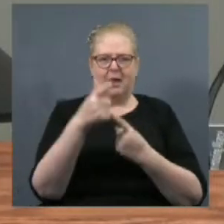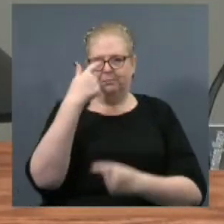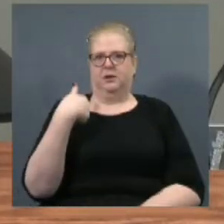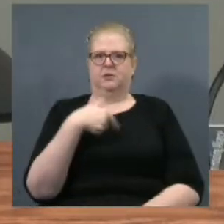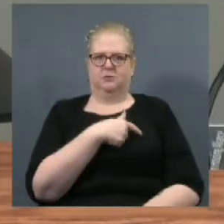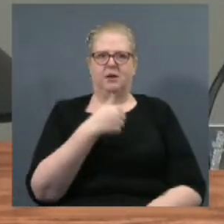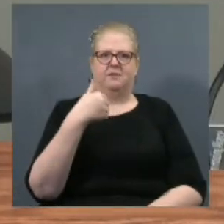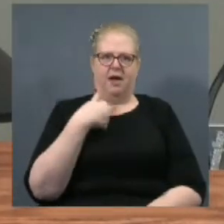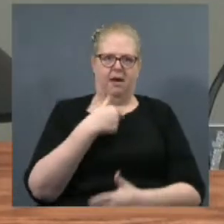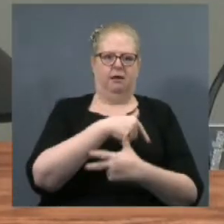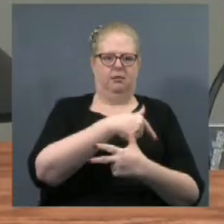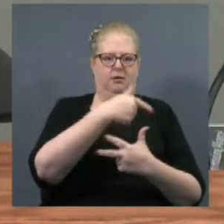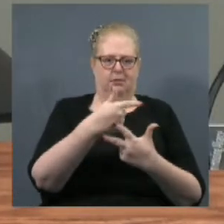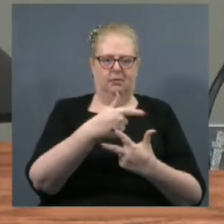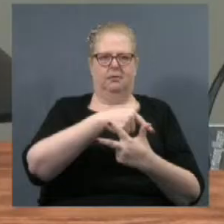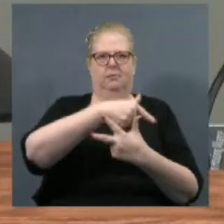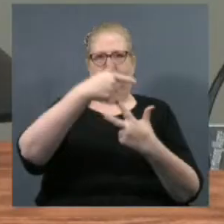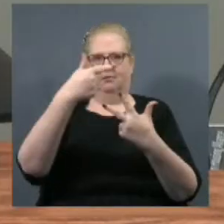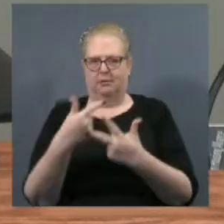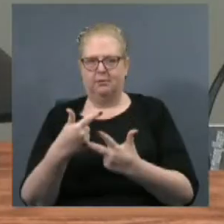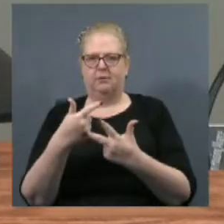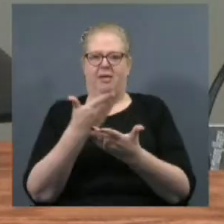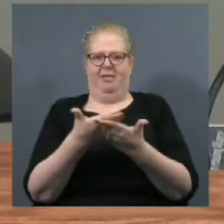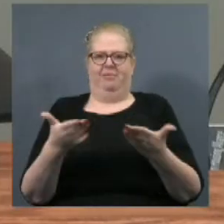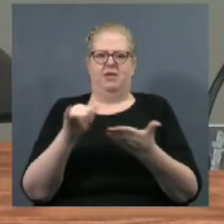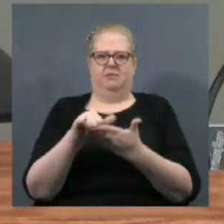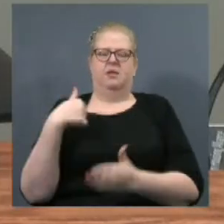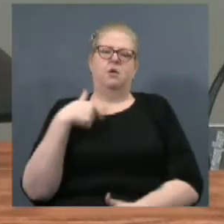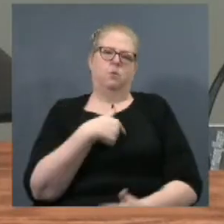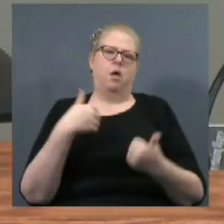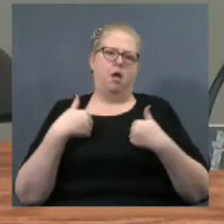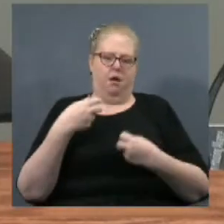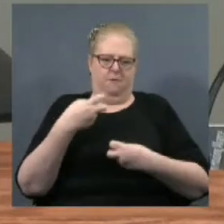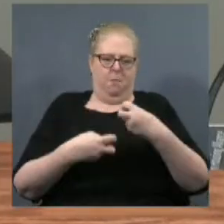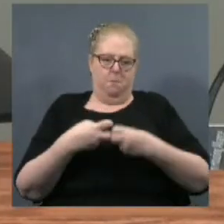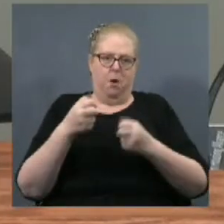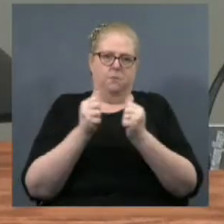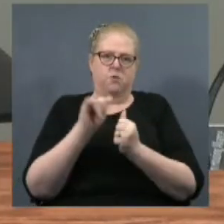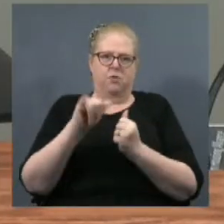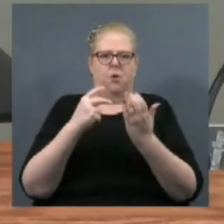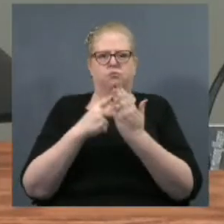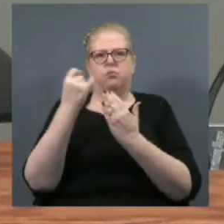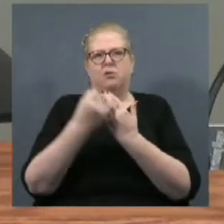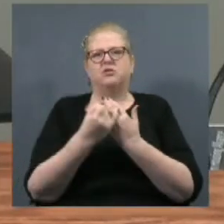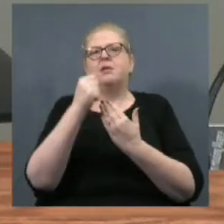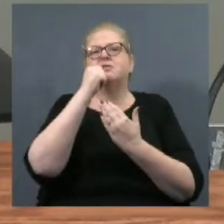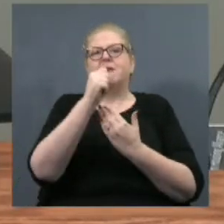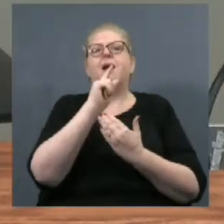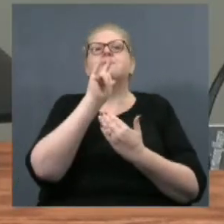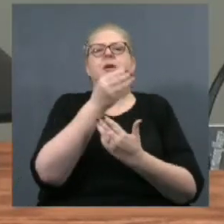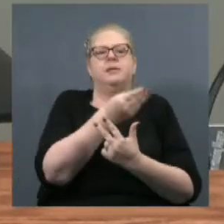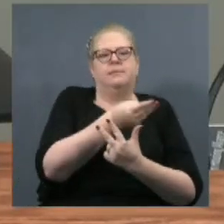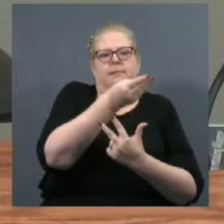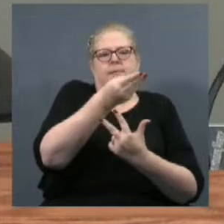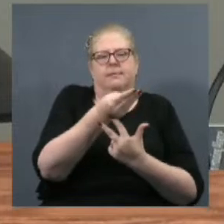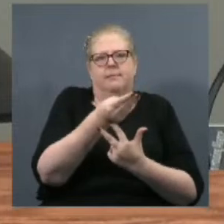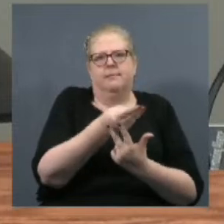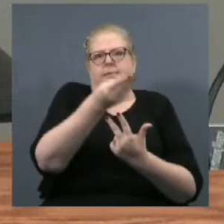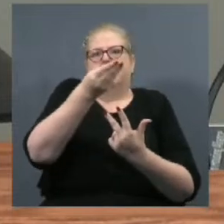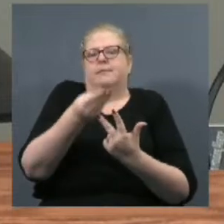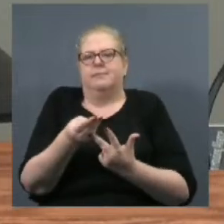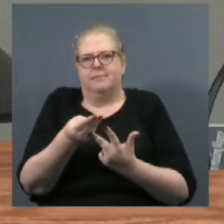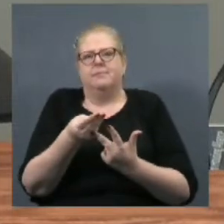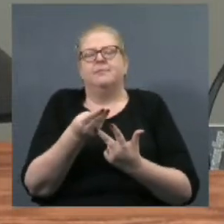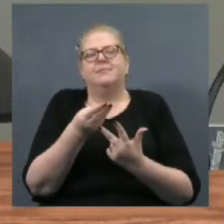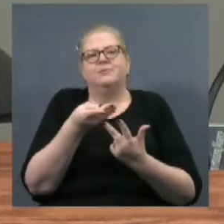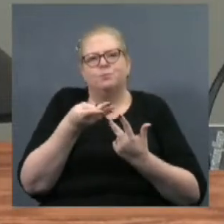manager to another city manager. Some of the things that we have issues with don't get transferred very gracefully. You have to start all over with the process